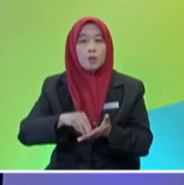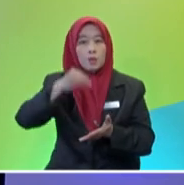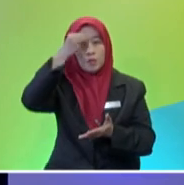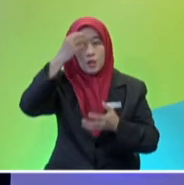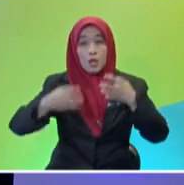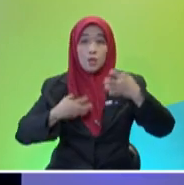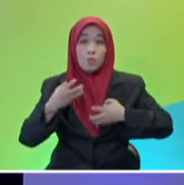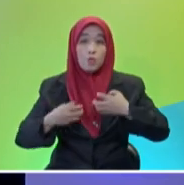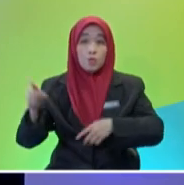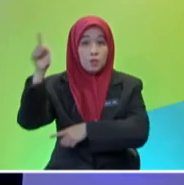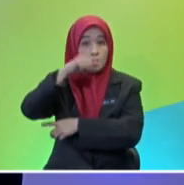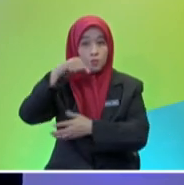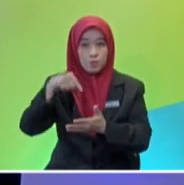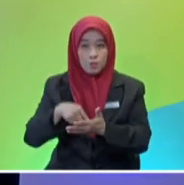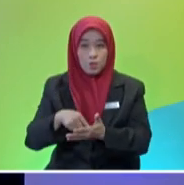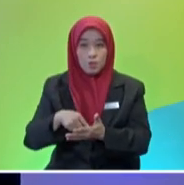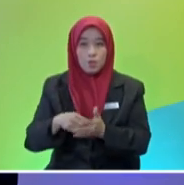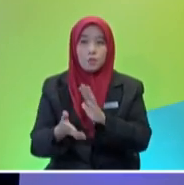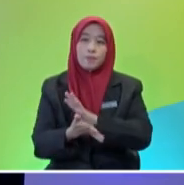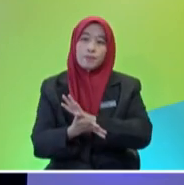emotions today. So,